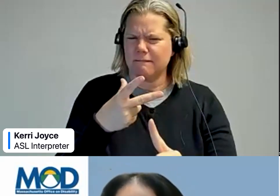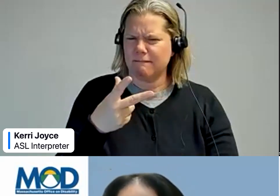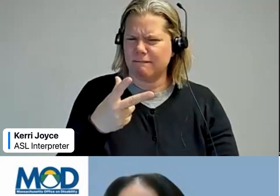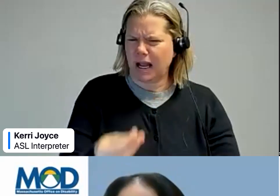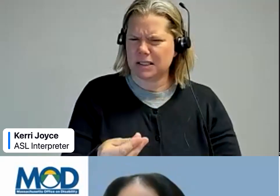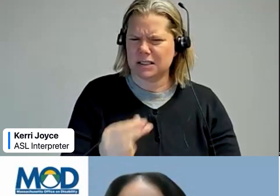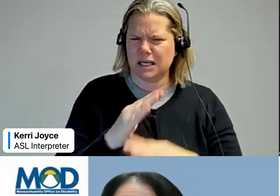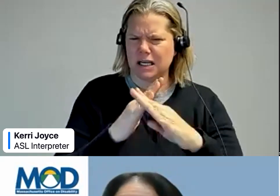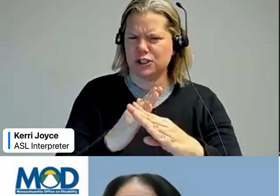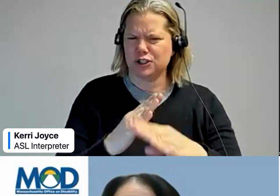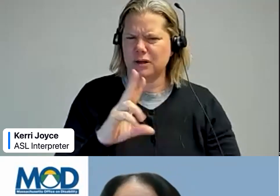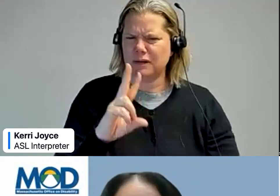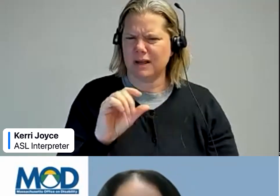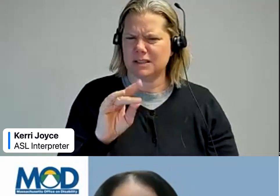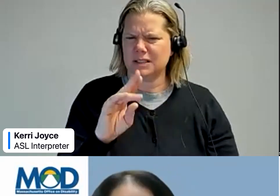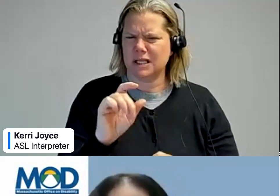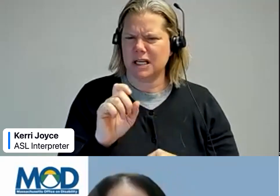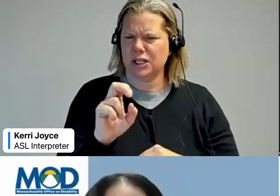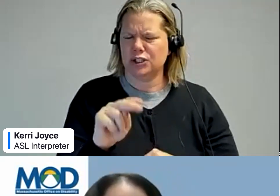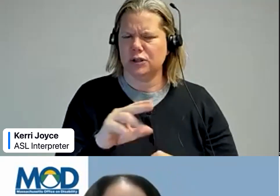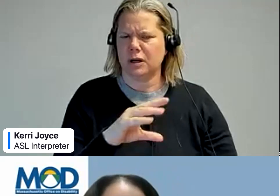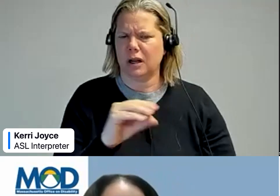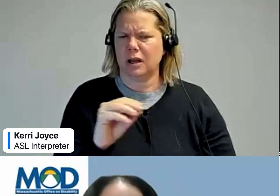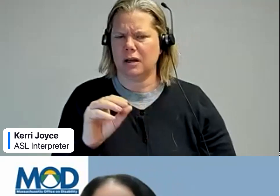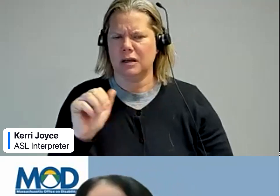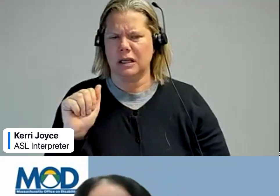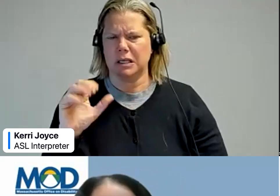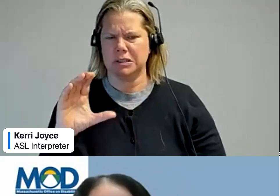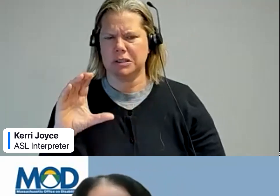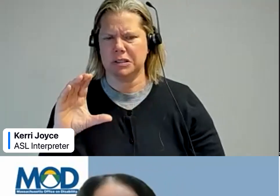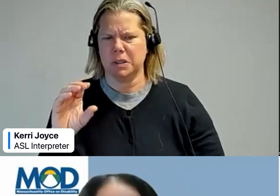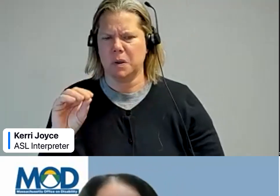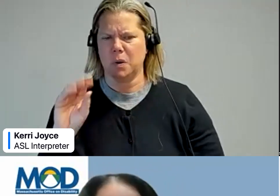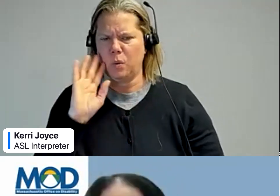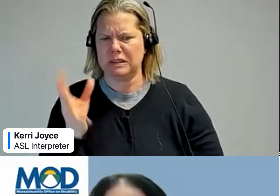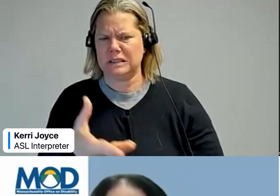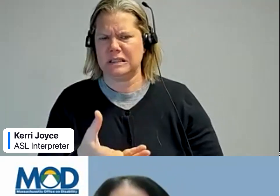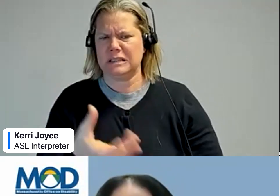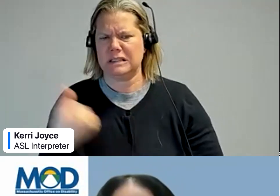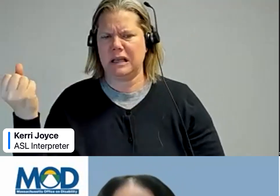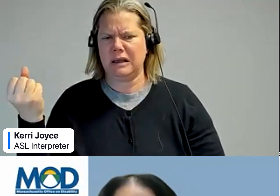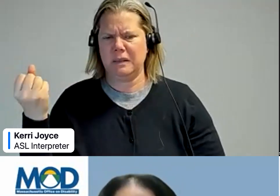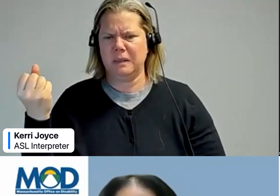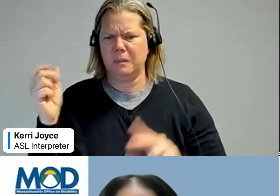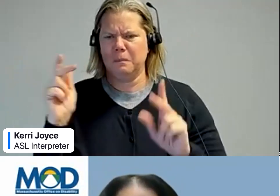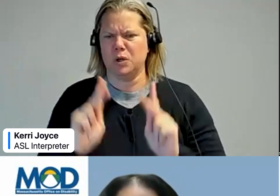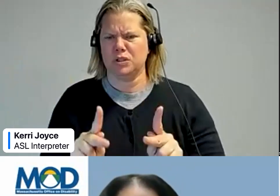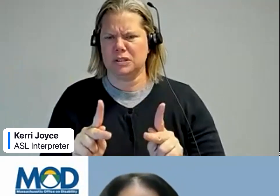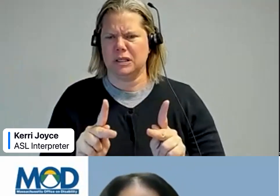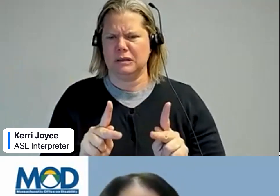also the question, would the ACO take the person away and deal with that separately?